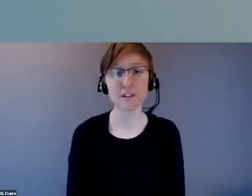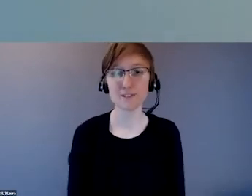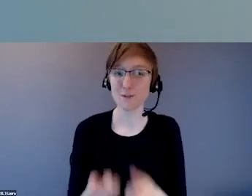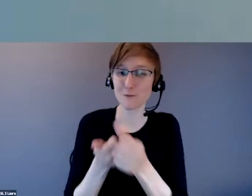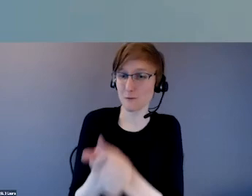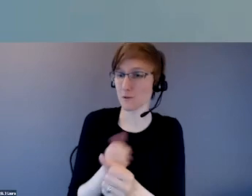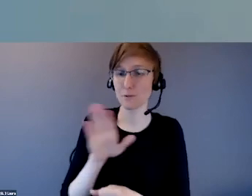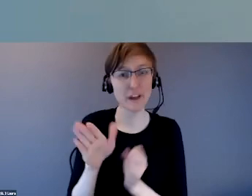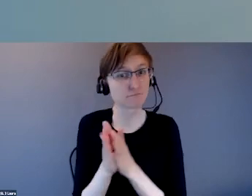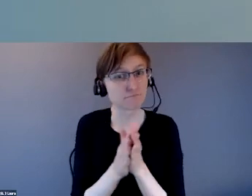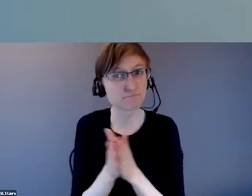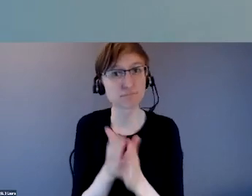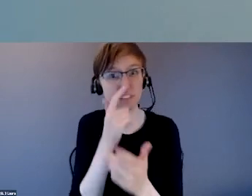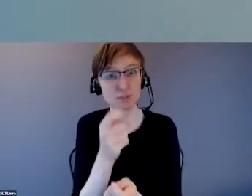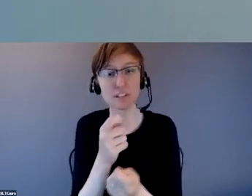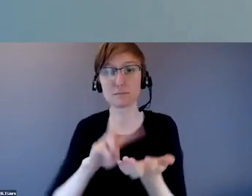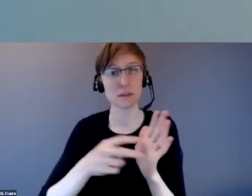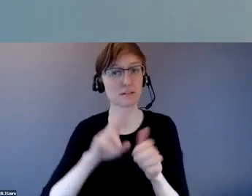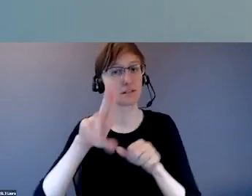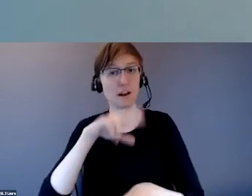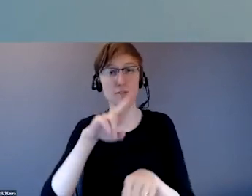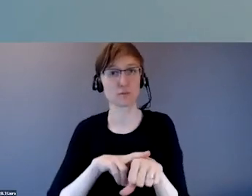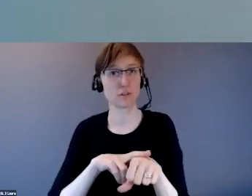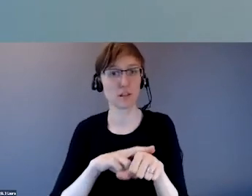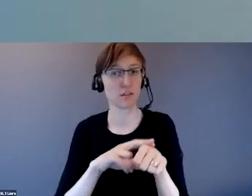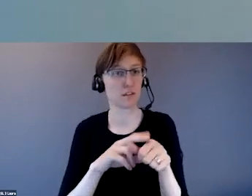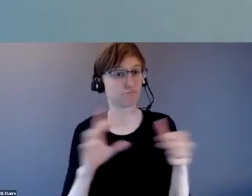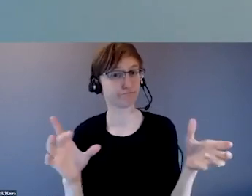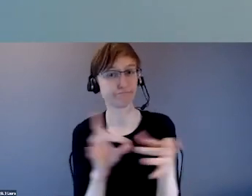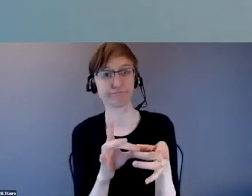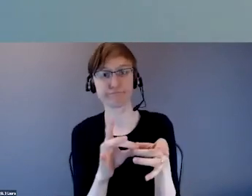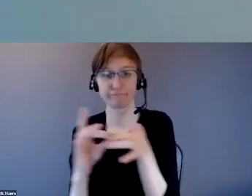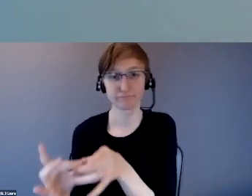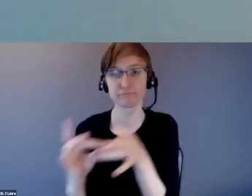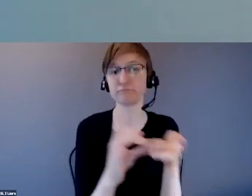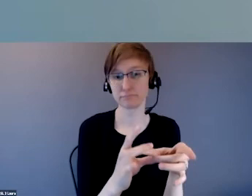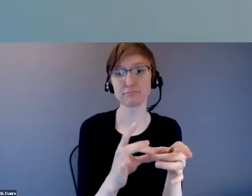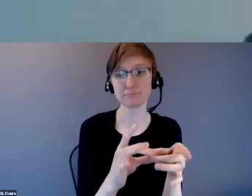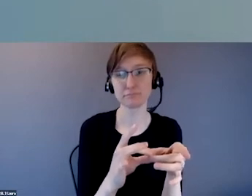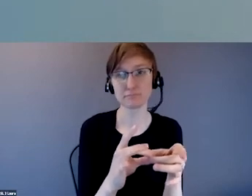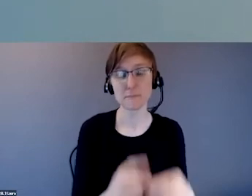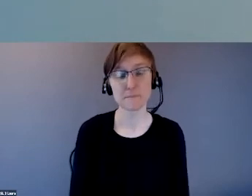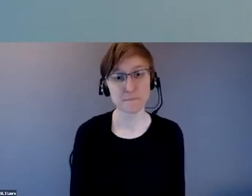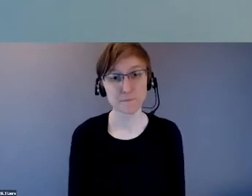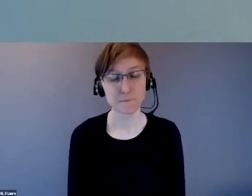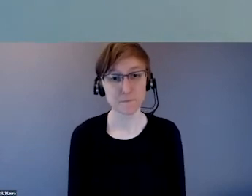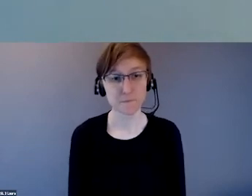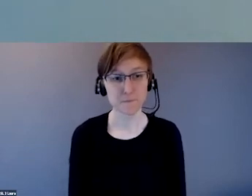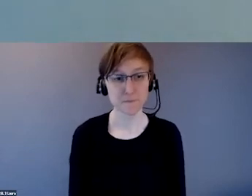interest creates a natural basis for developing a relationship. So the idea stems